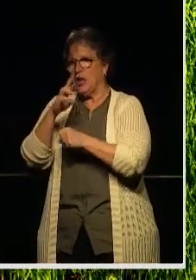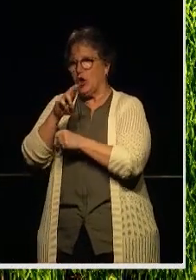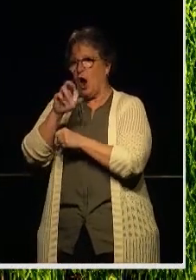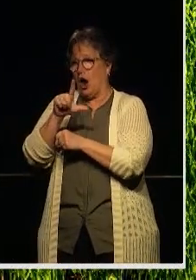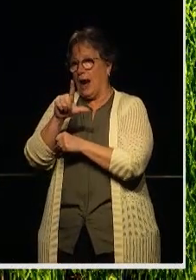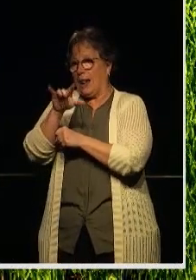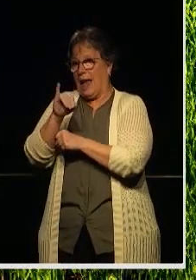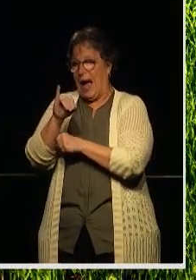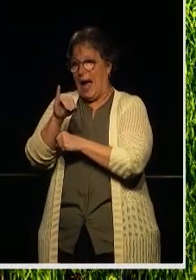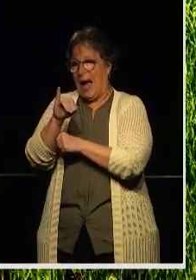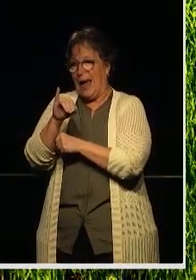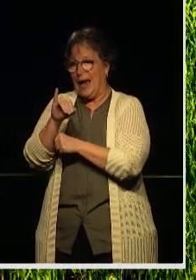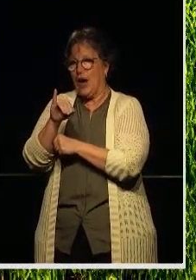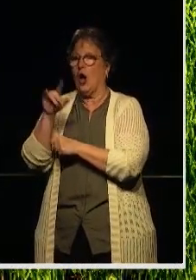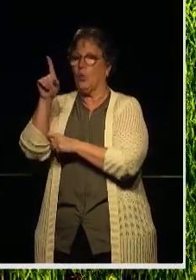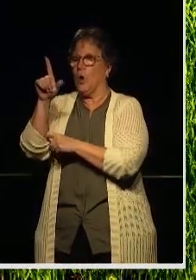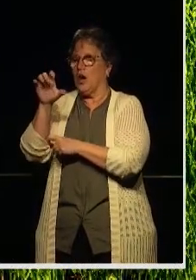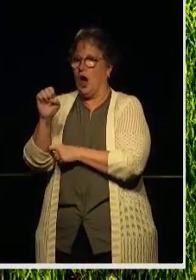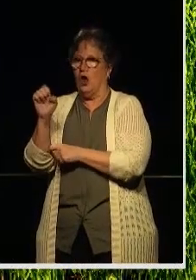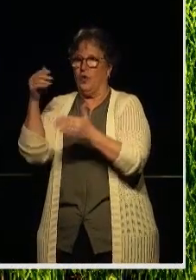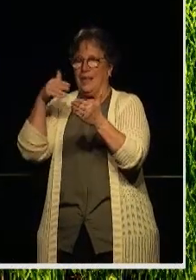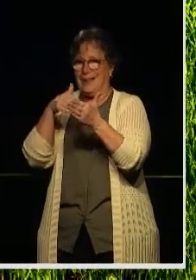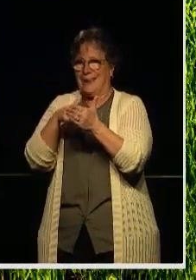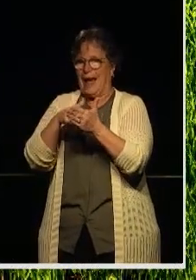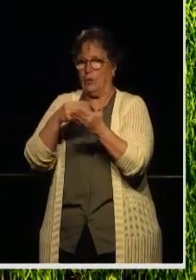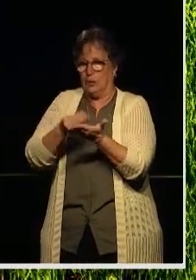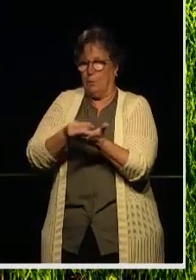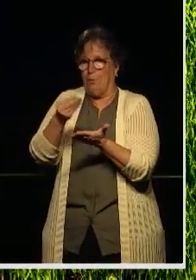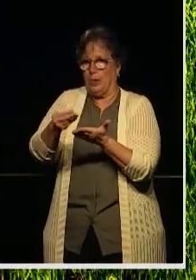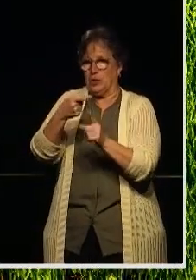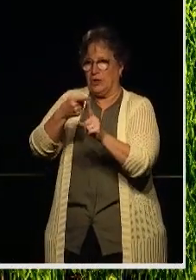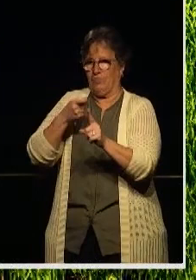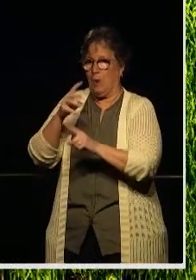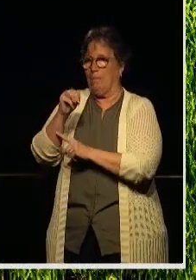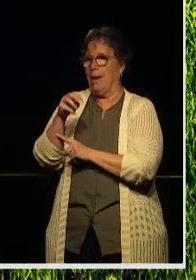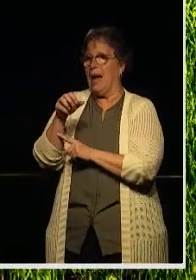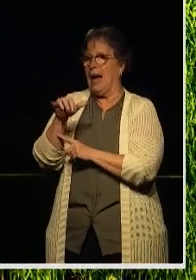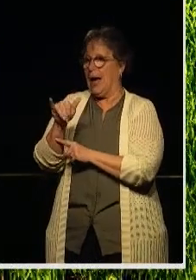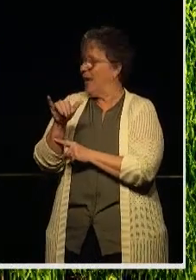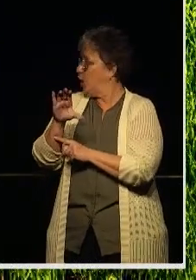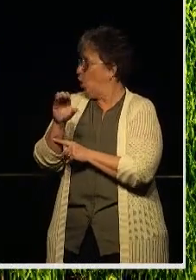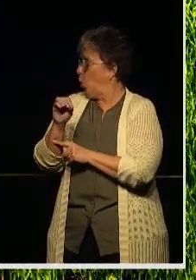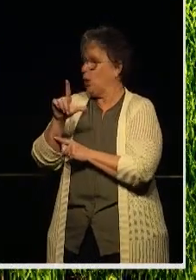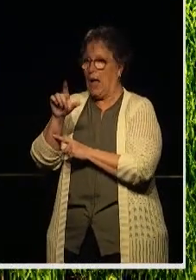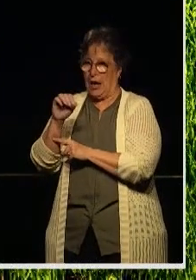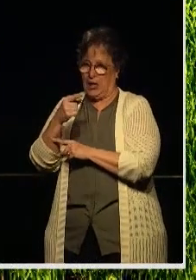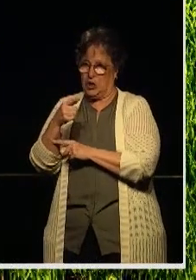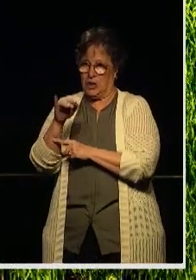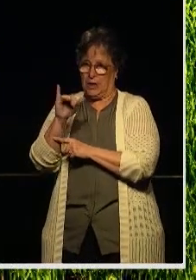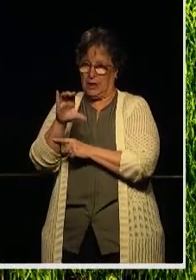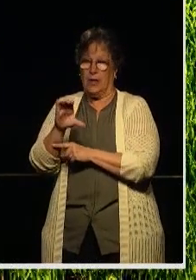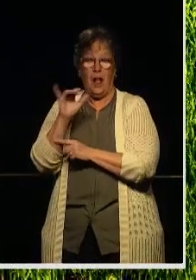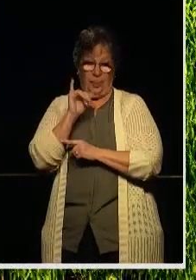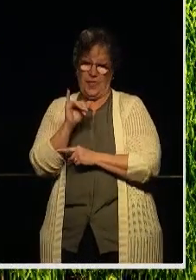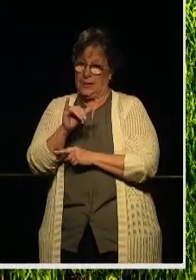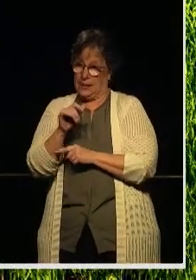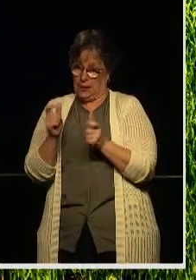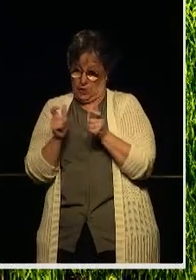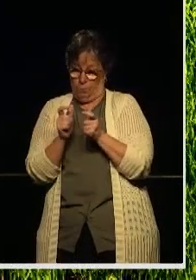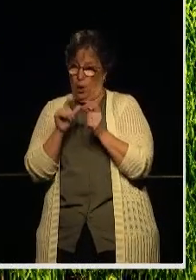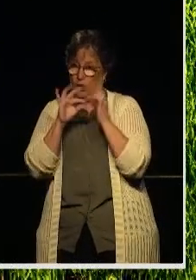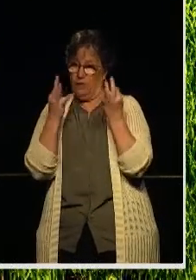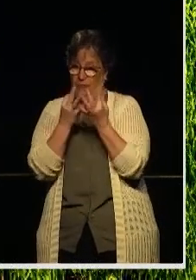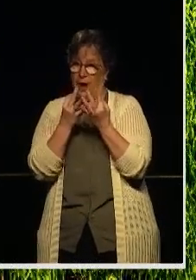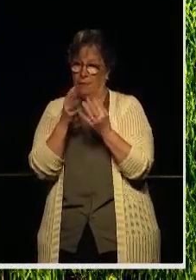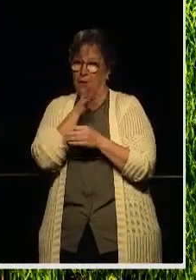what would be a $100,000 purchase from MycoLogic. And let me emphasize, this is a small family farm just like you find all across New York